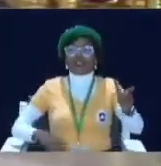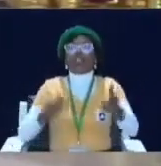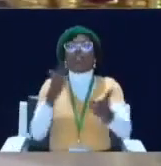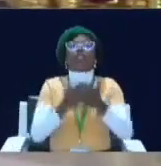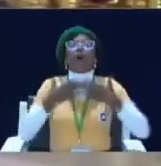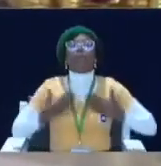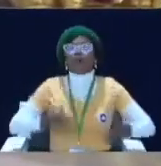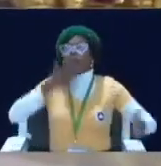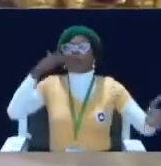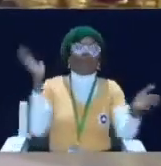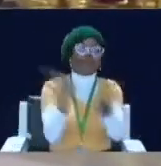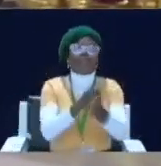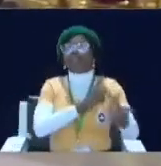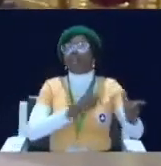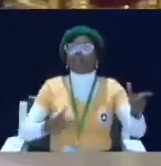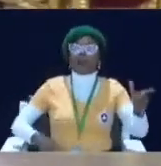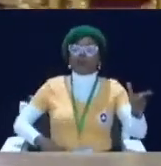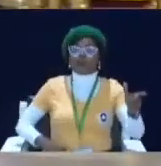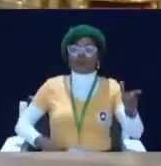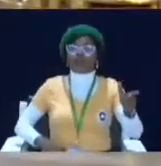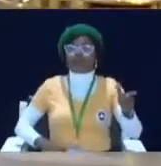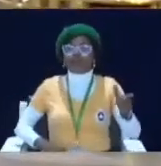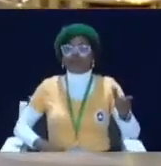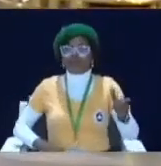Somebody praise the Lord.